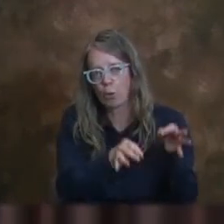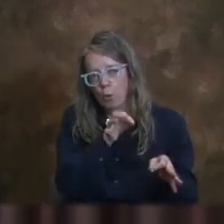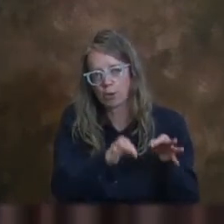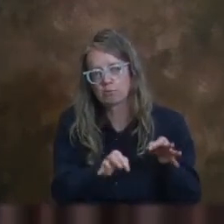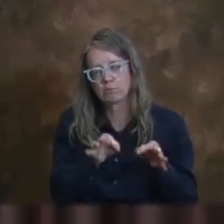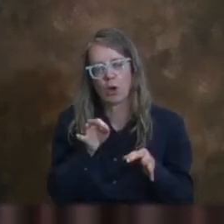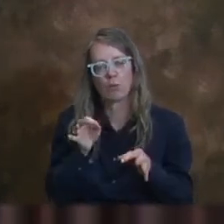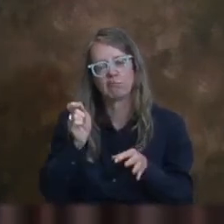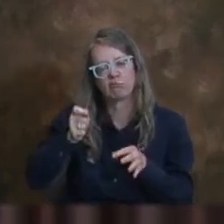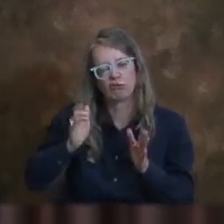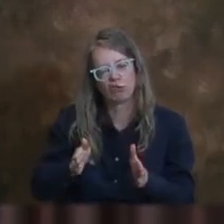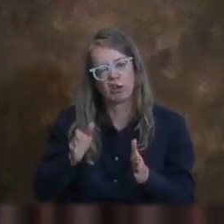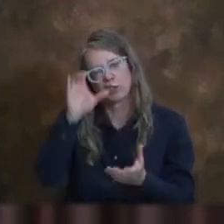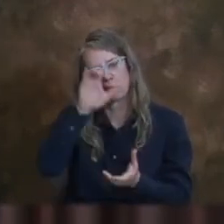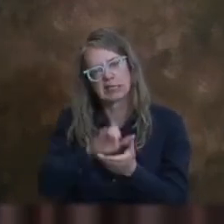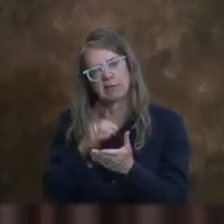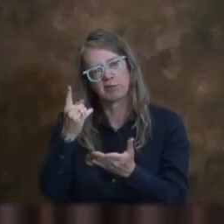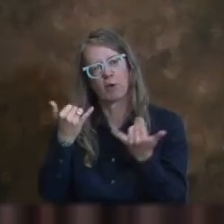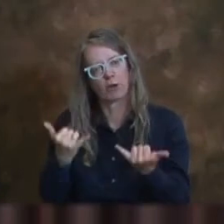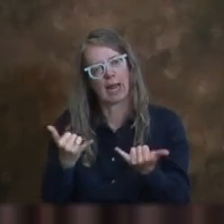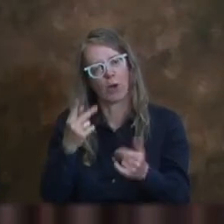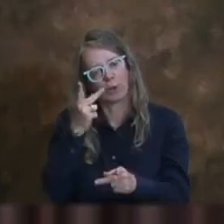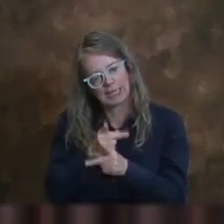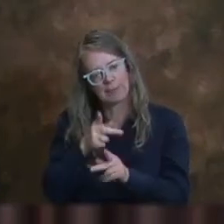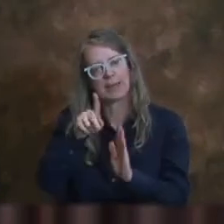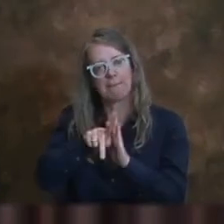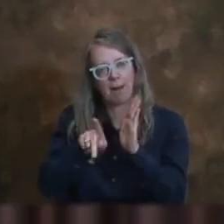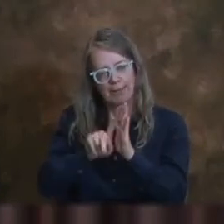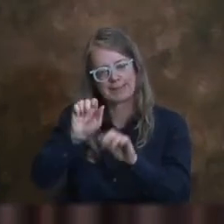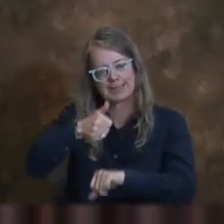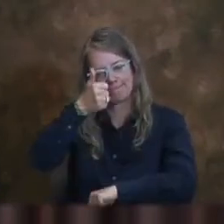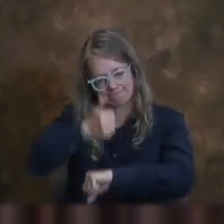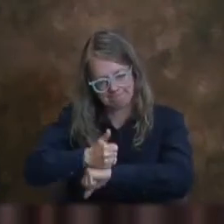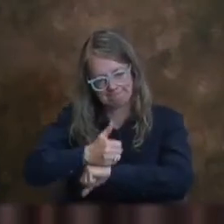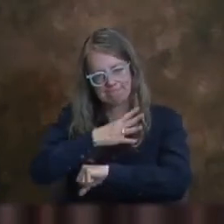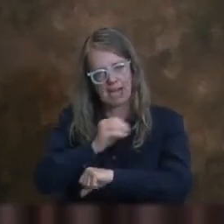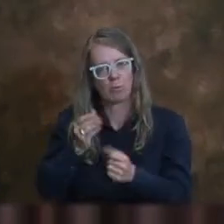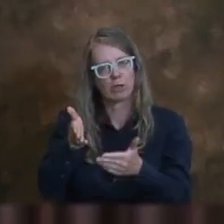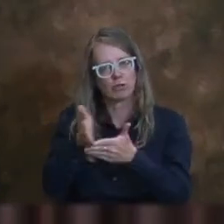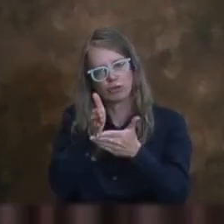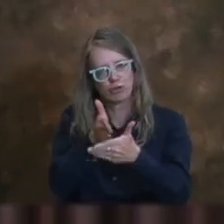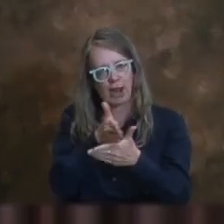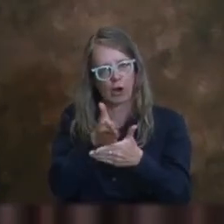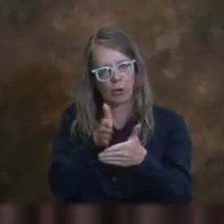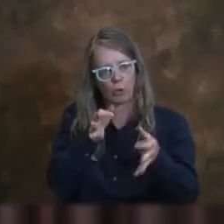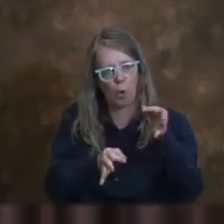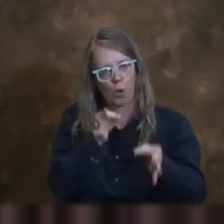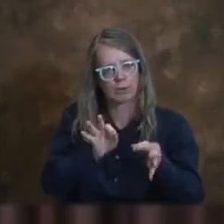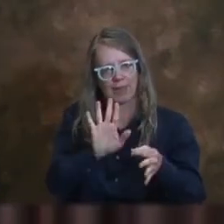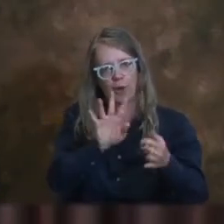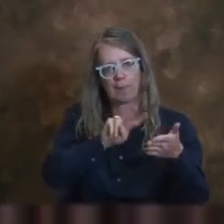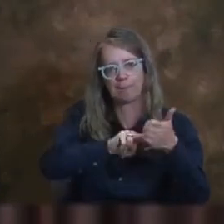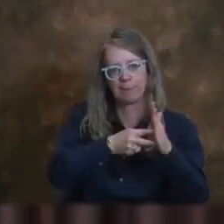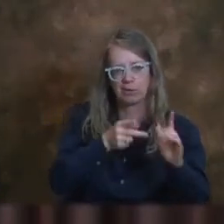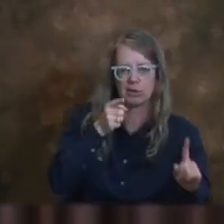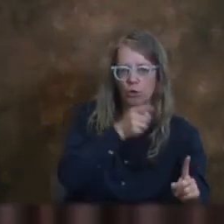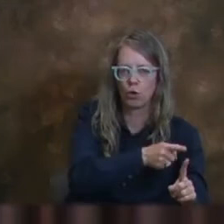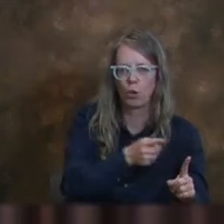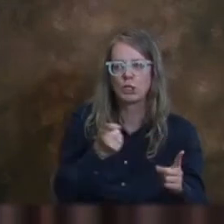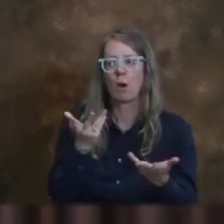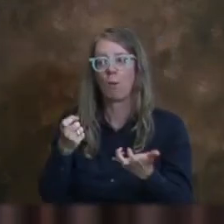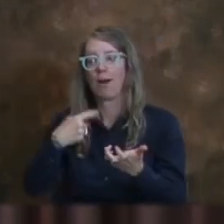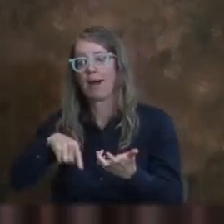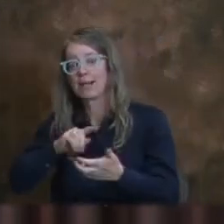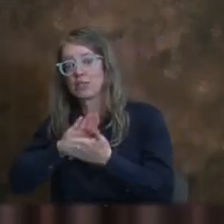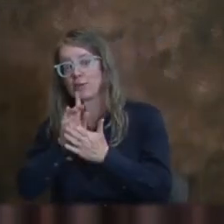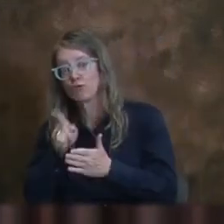that policy in place and wanted us to just share that that's their intent. And I want to make sure we're not going to adopt anything that would be inconsistent with allowing